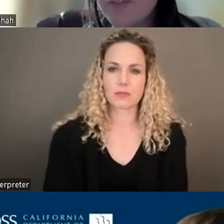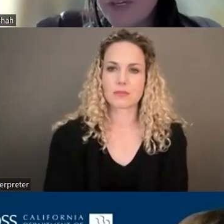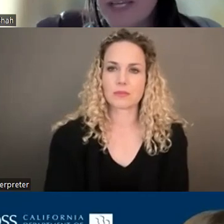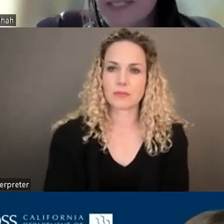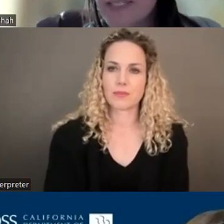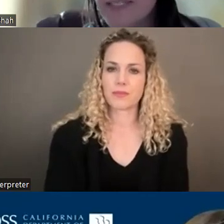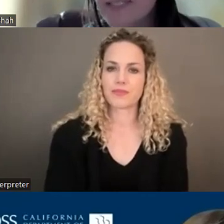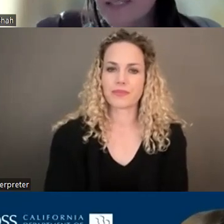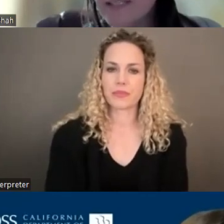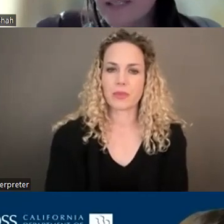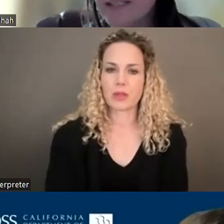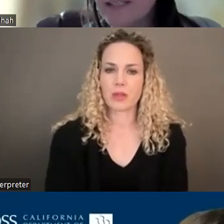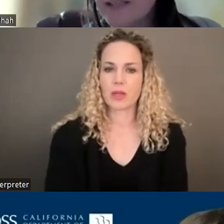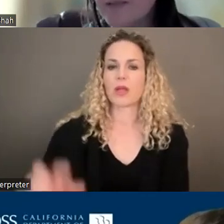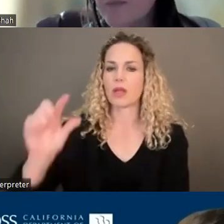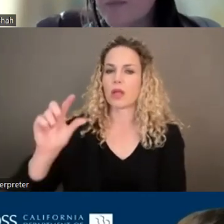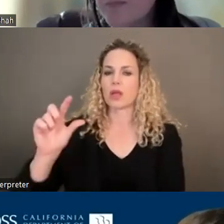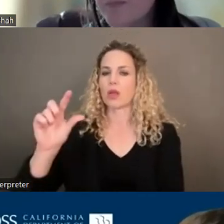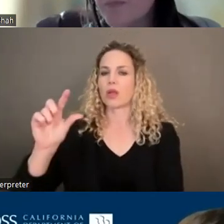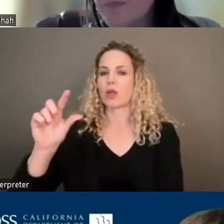Gloria Frias.